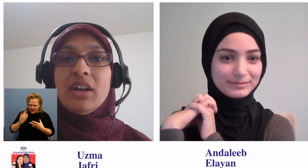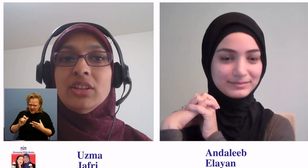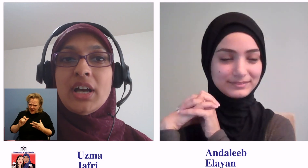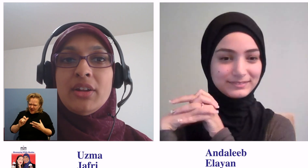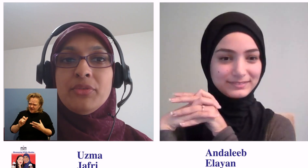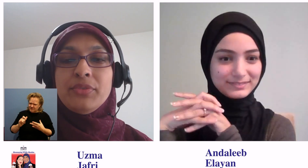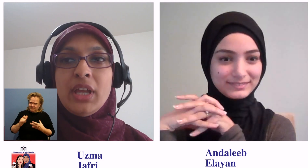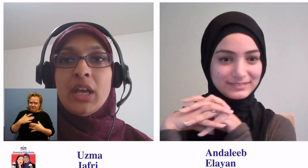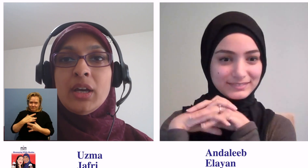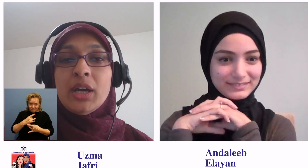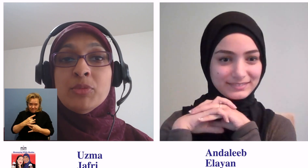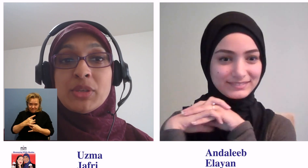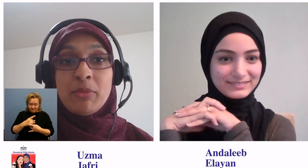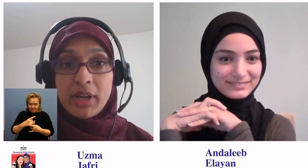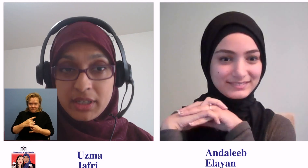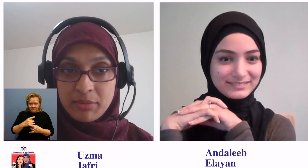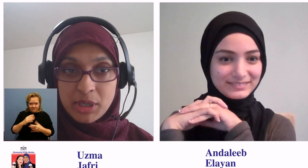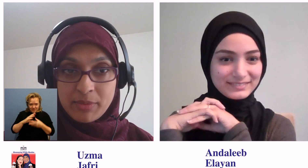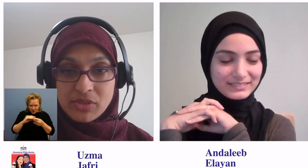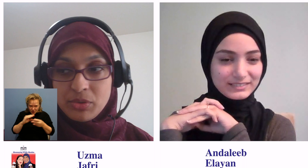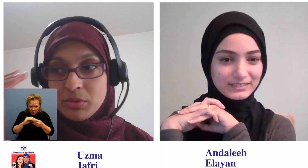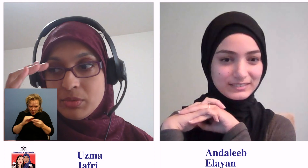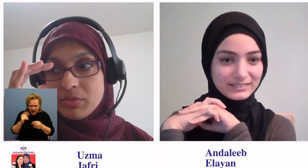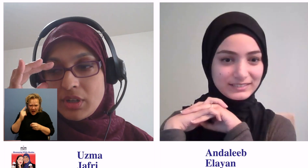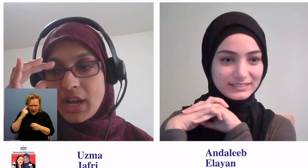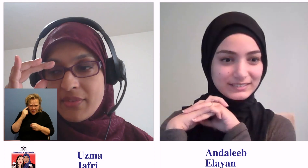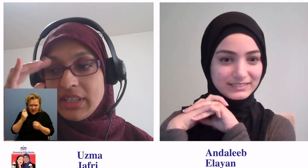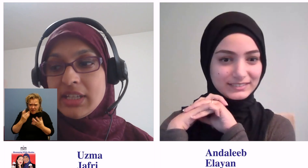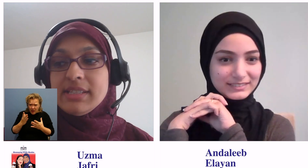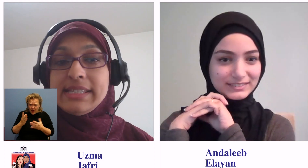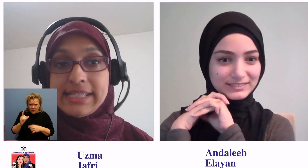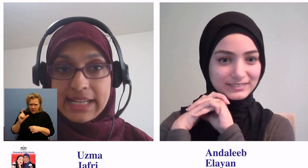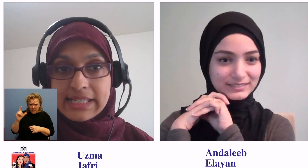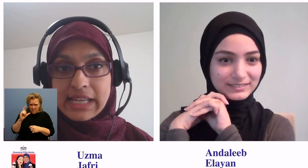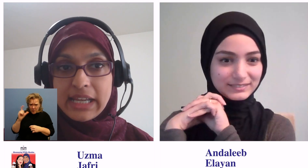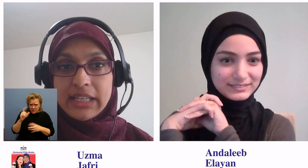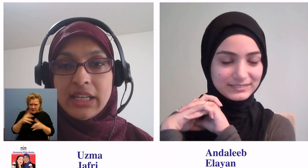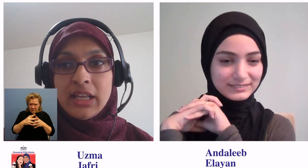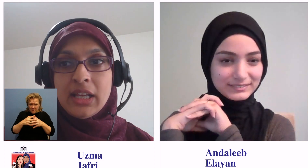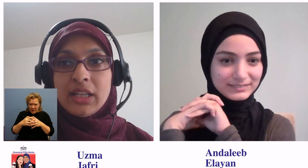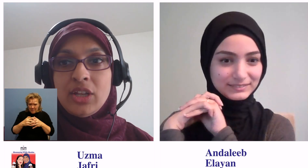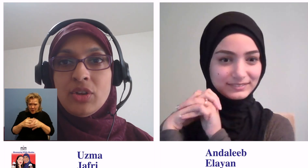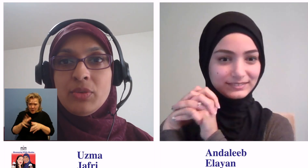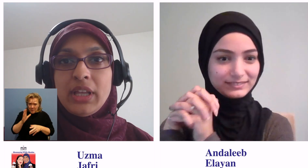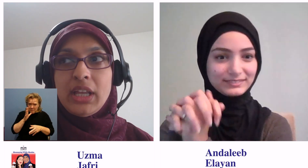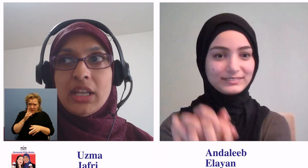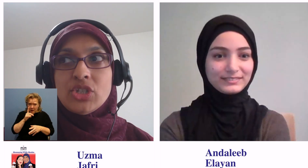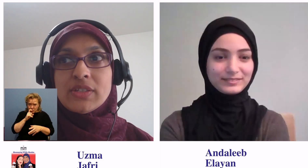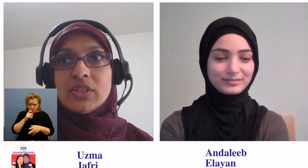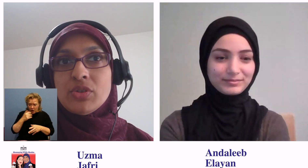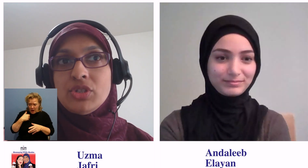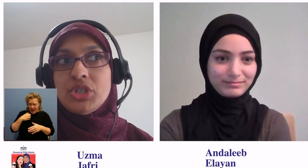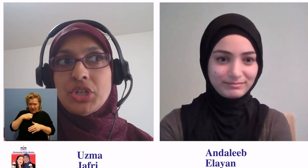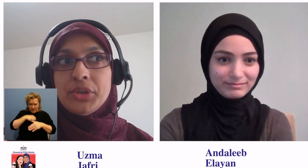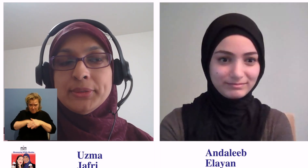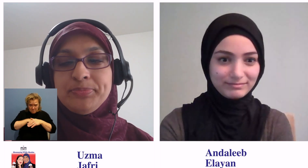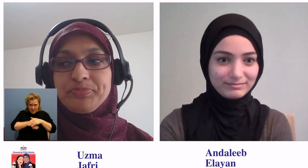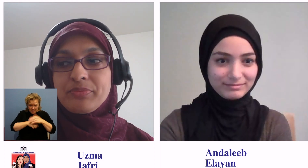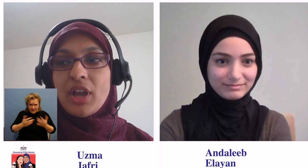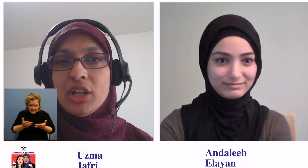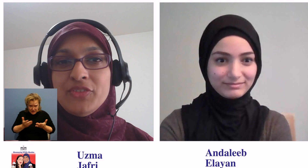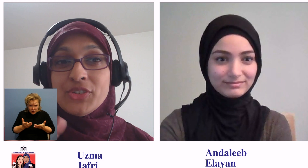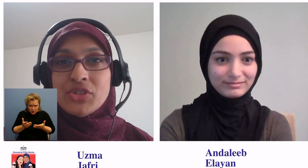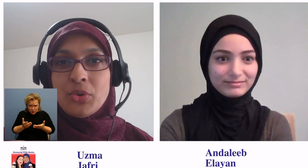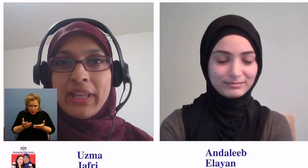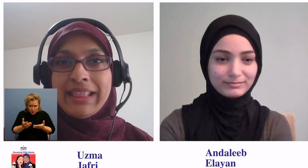I think a lot of Muslim American moms who are having kids stateside, you know, it just goes to show